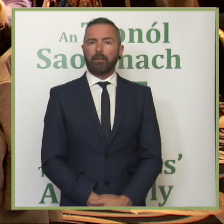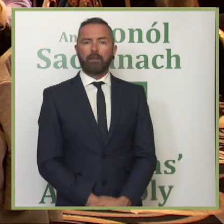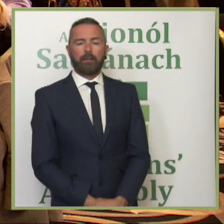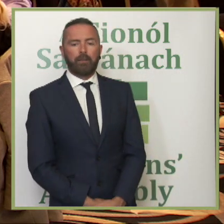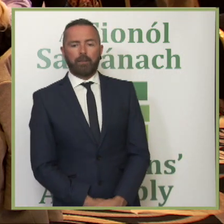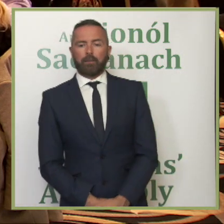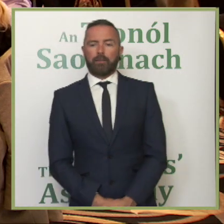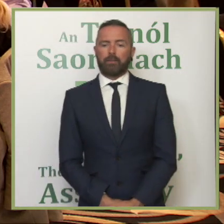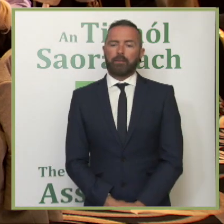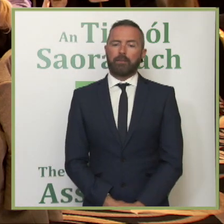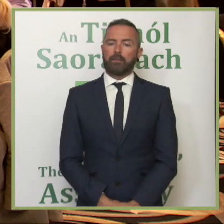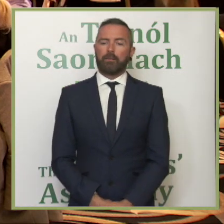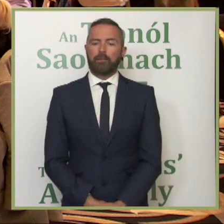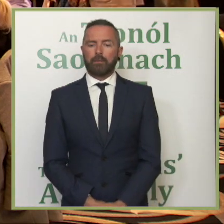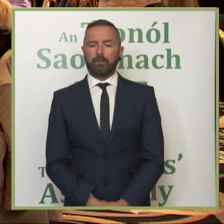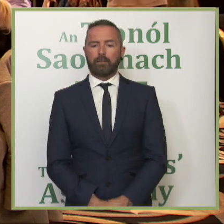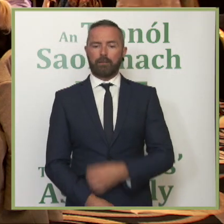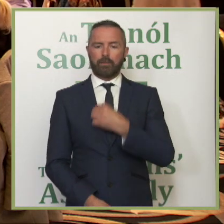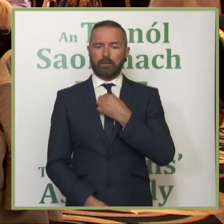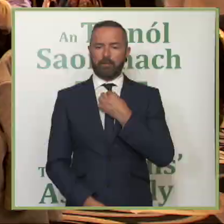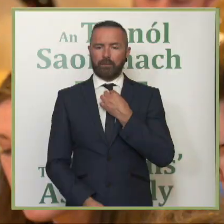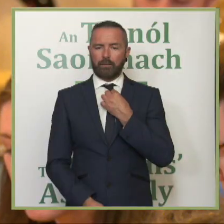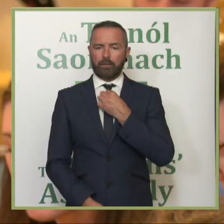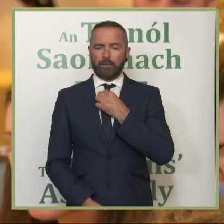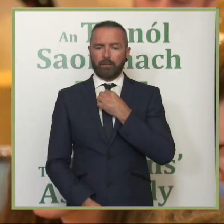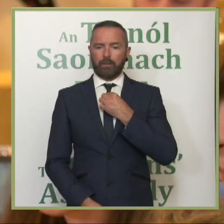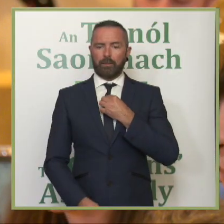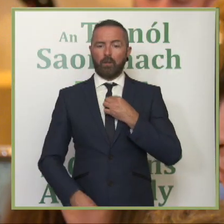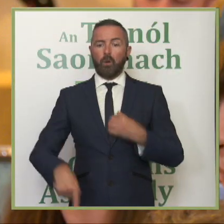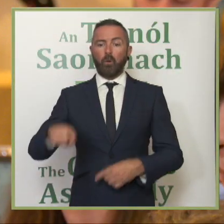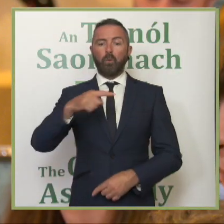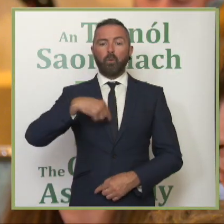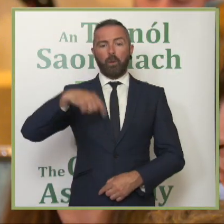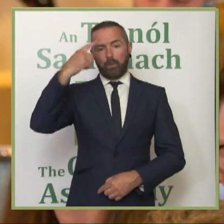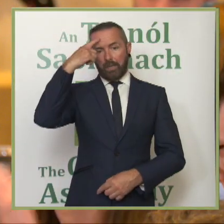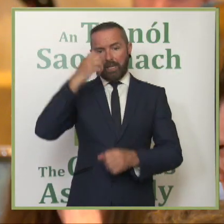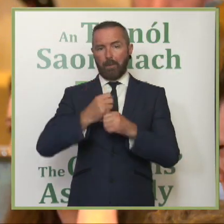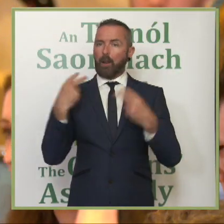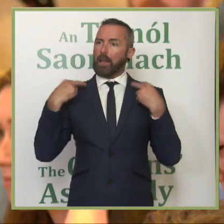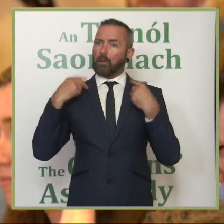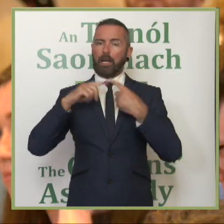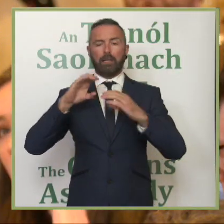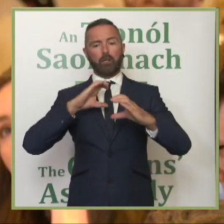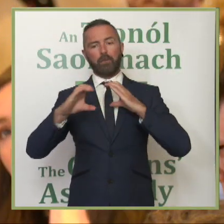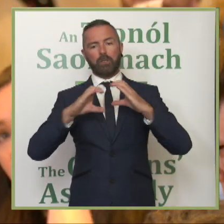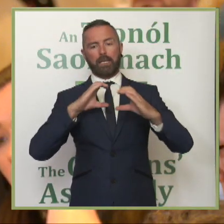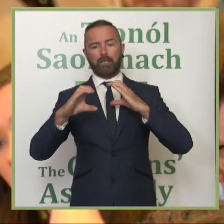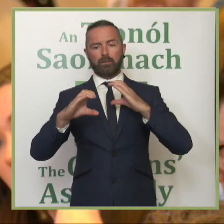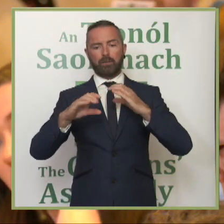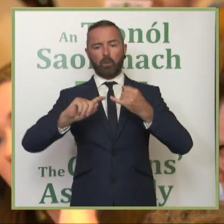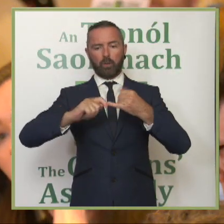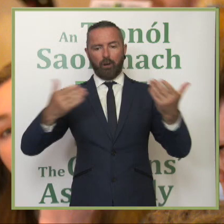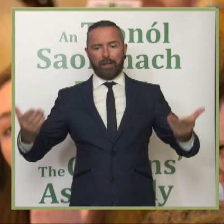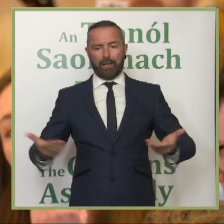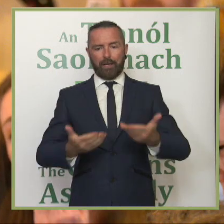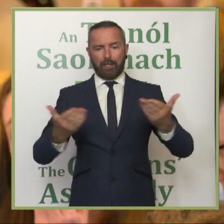Thanks very much. We were reflecting on language and communication, and we were suggesting that we encourage each